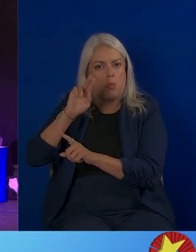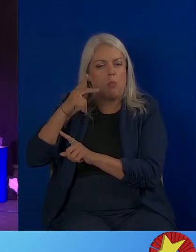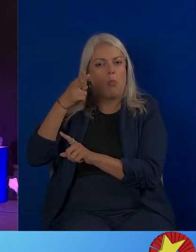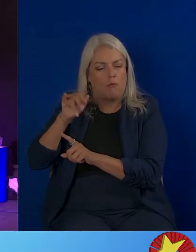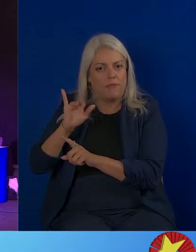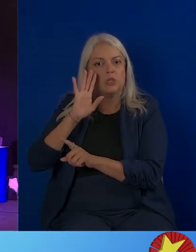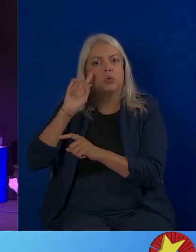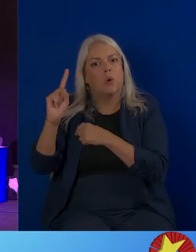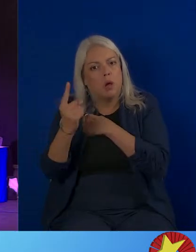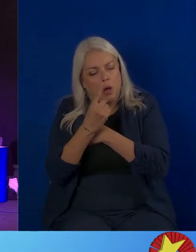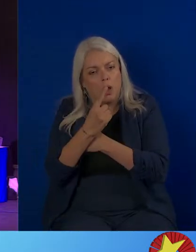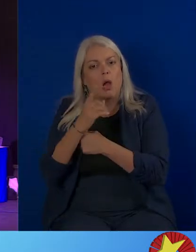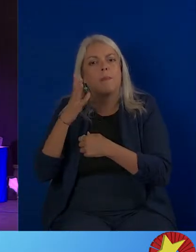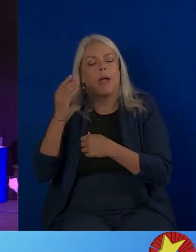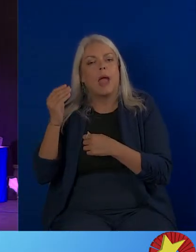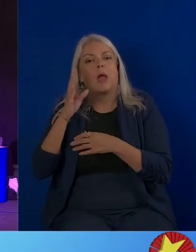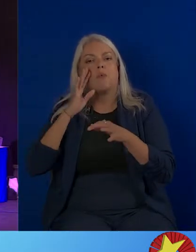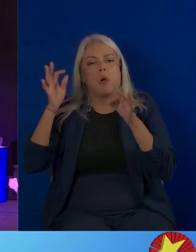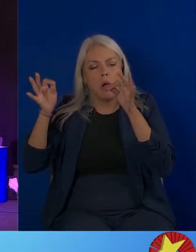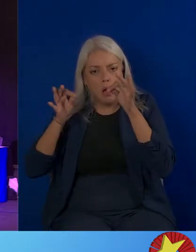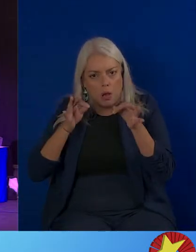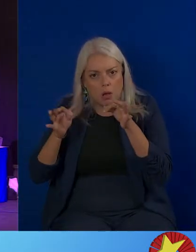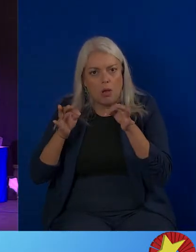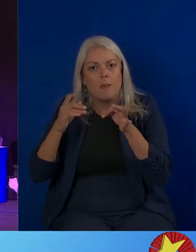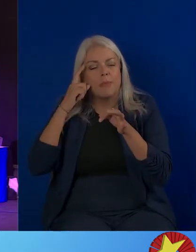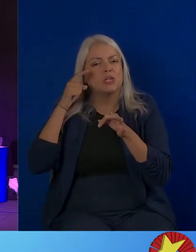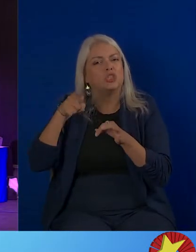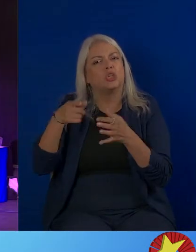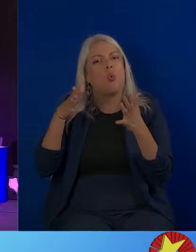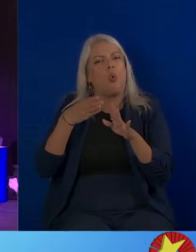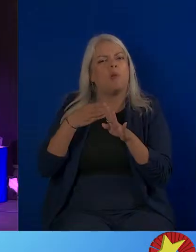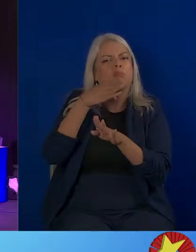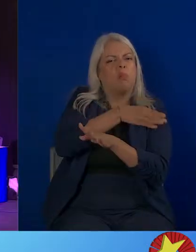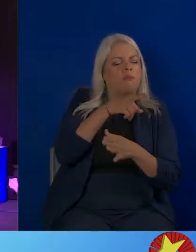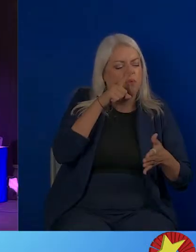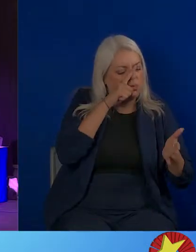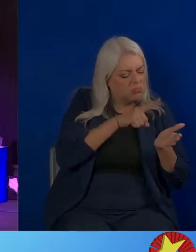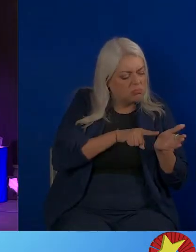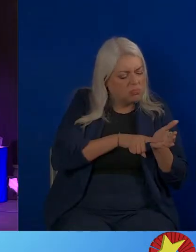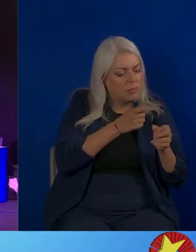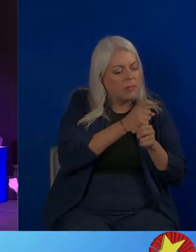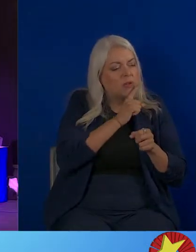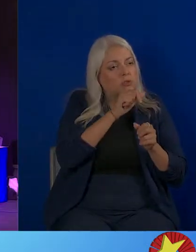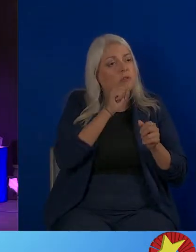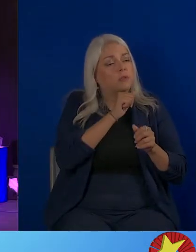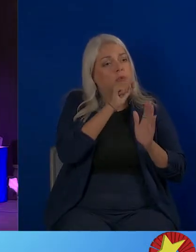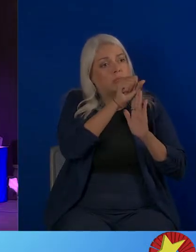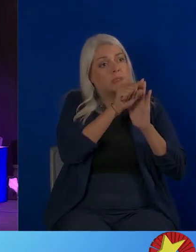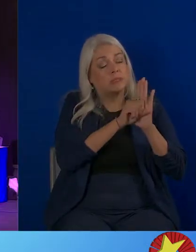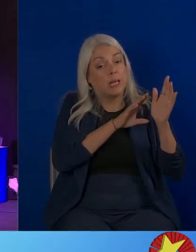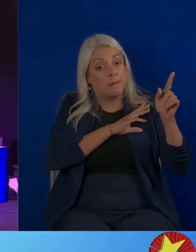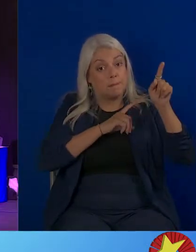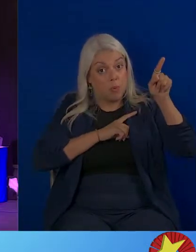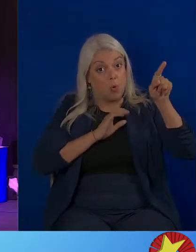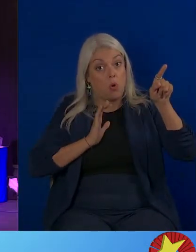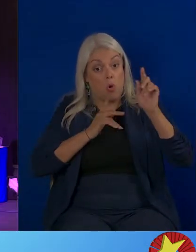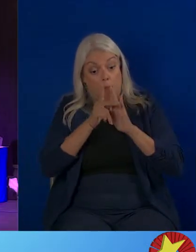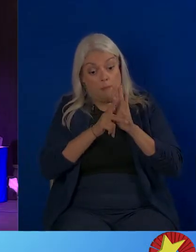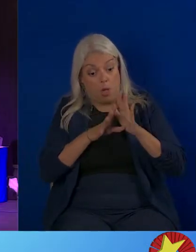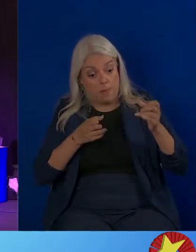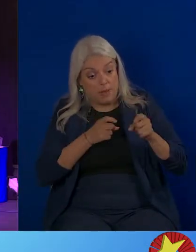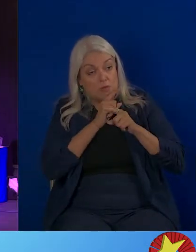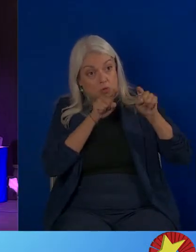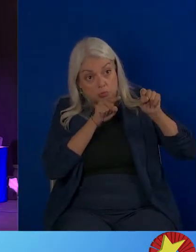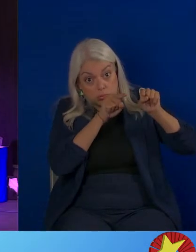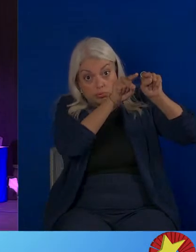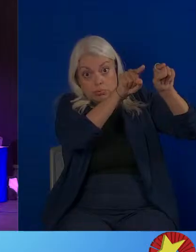sure that our policies are in alignment with policies from the Arizona State Board, that make sure that